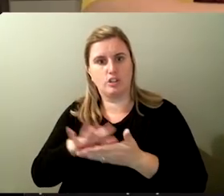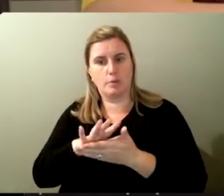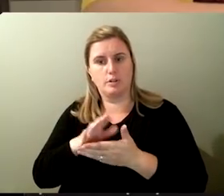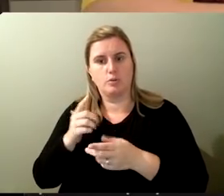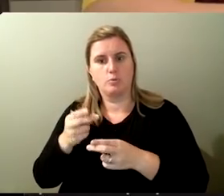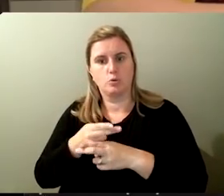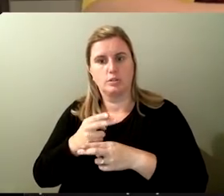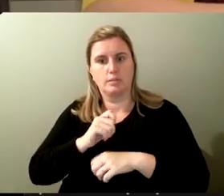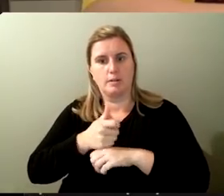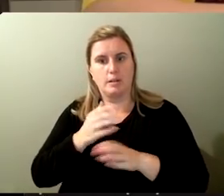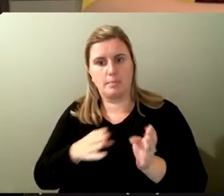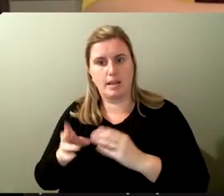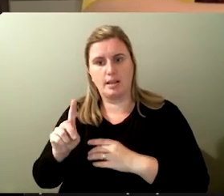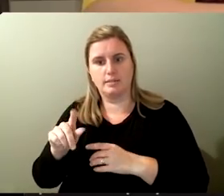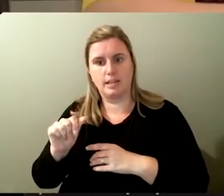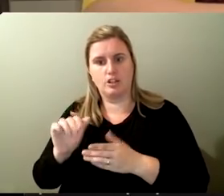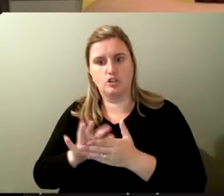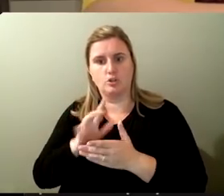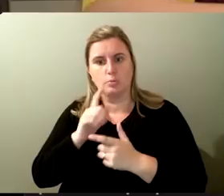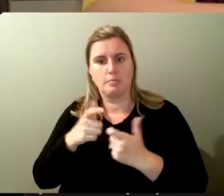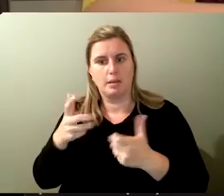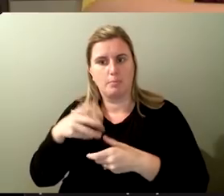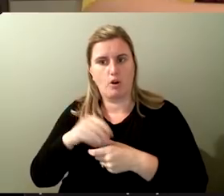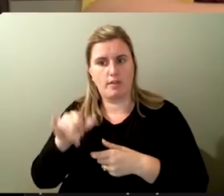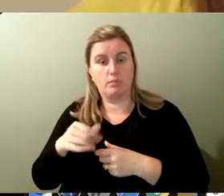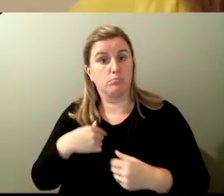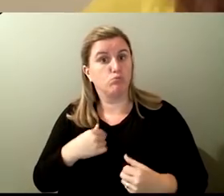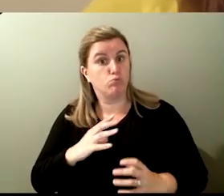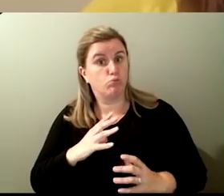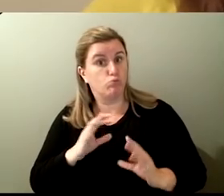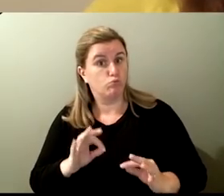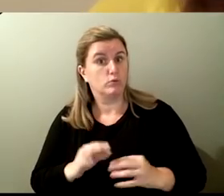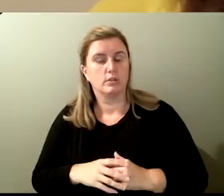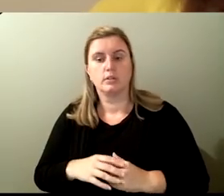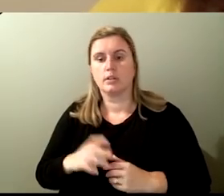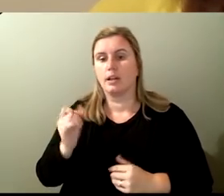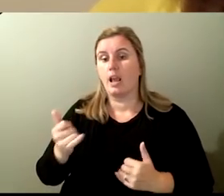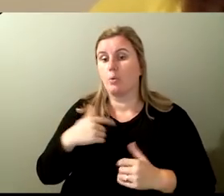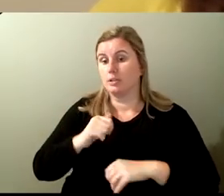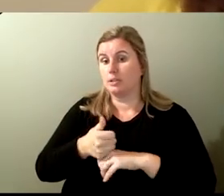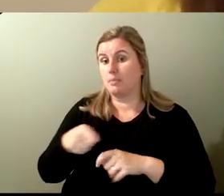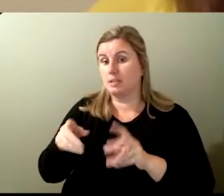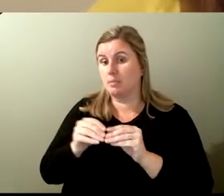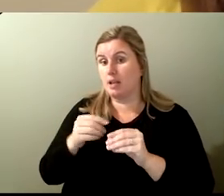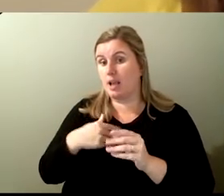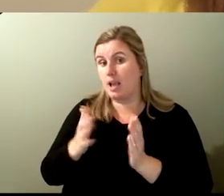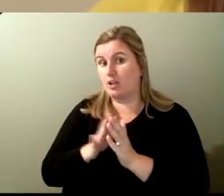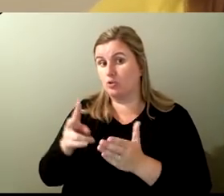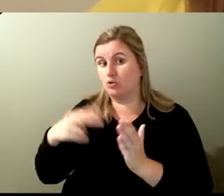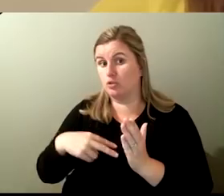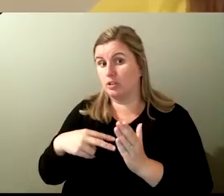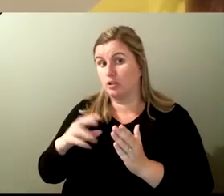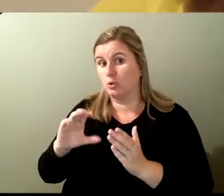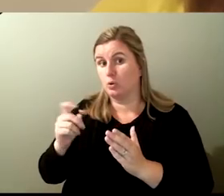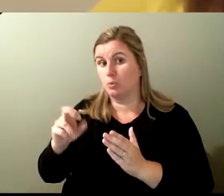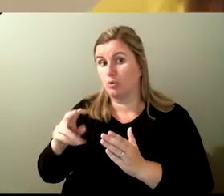plans, and data sheets will be a big part of that. I'm up for that. Great. Now, when we set up this meeting, I asked you to read the Cooper, Heron,